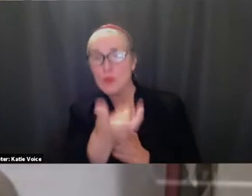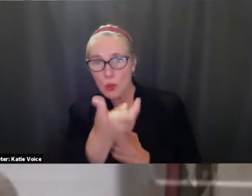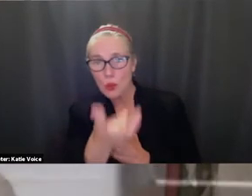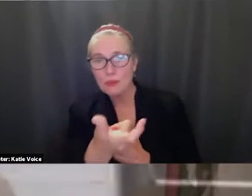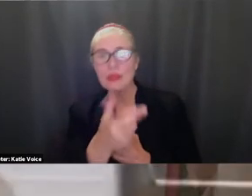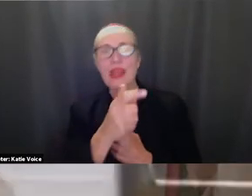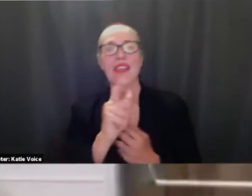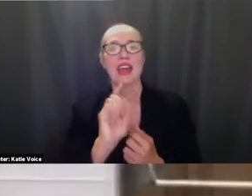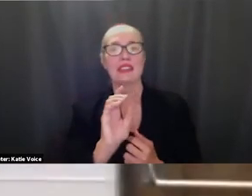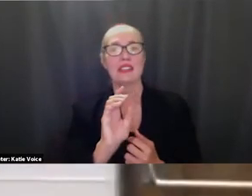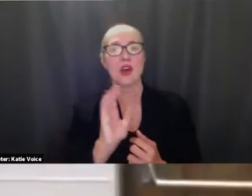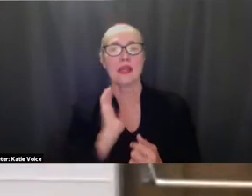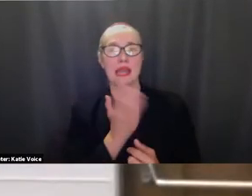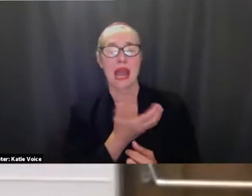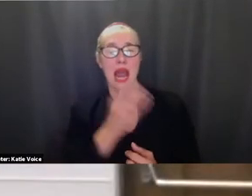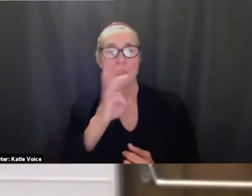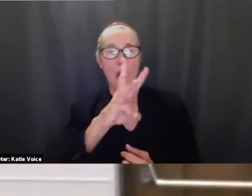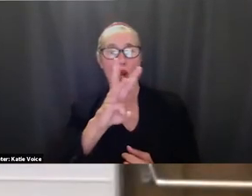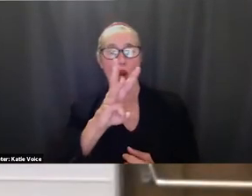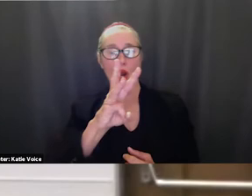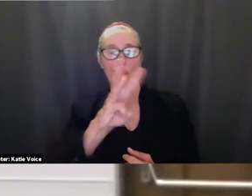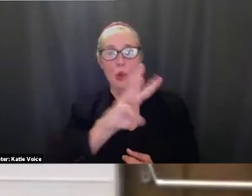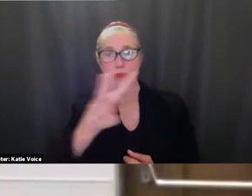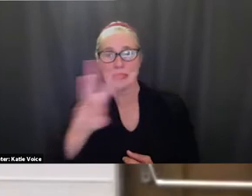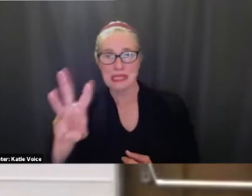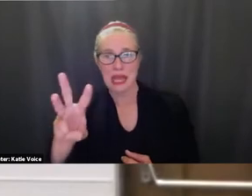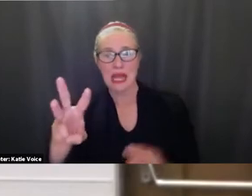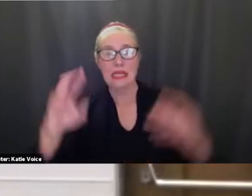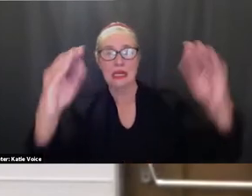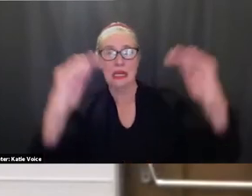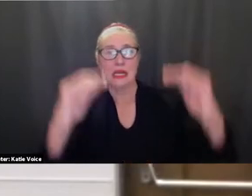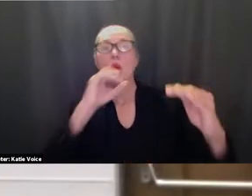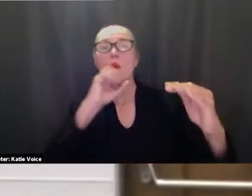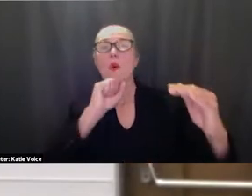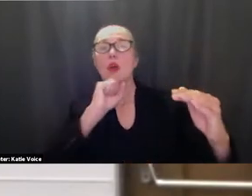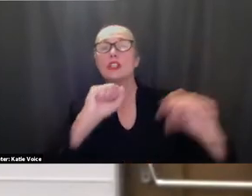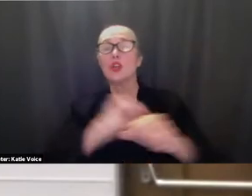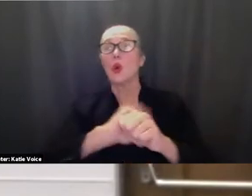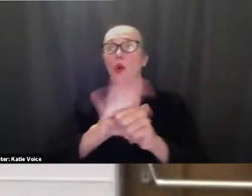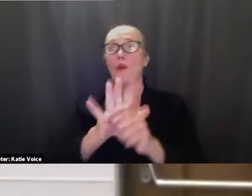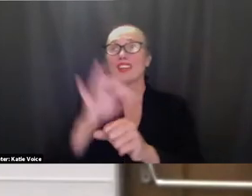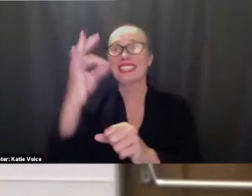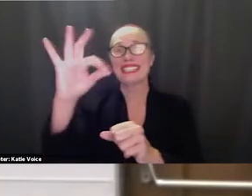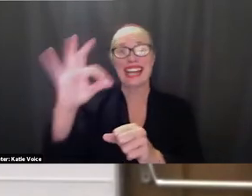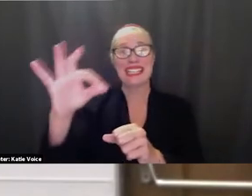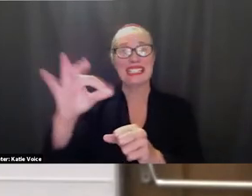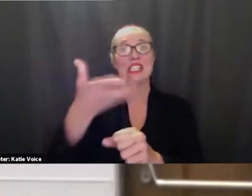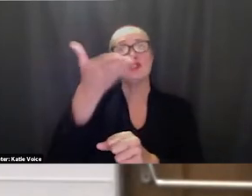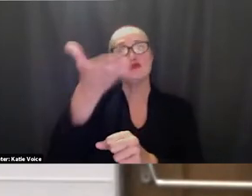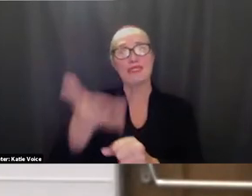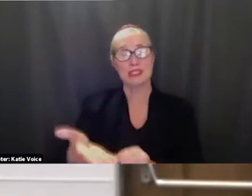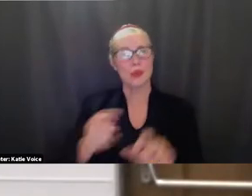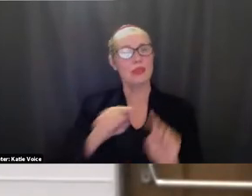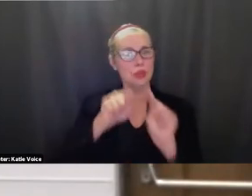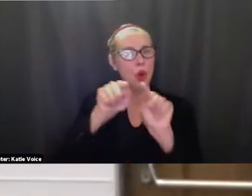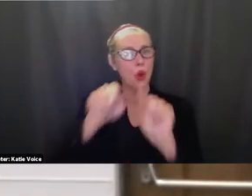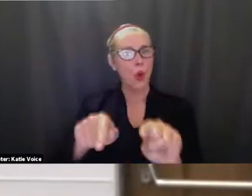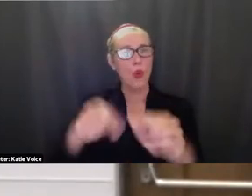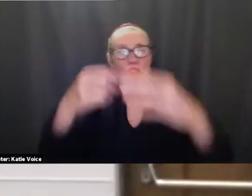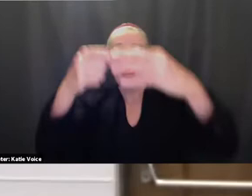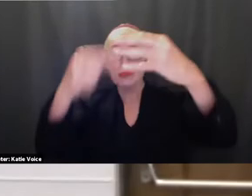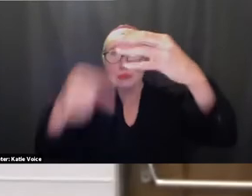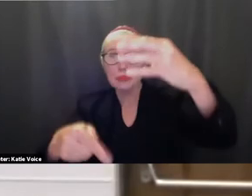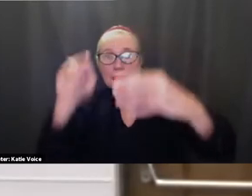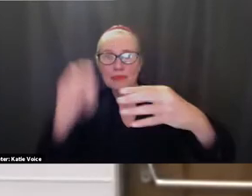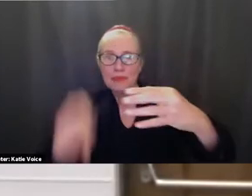website far left side orange covid 19 resources go there uh a lot